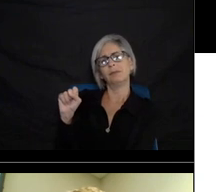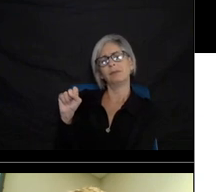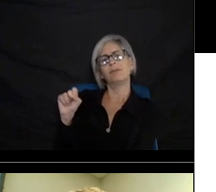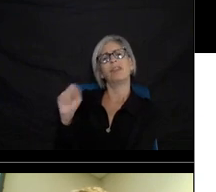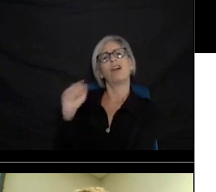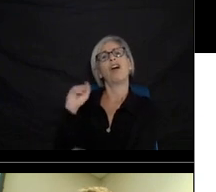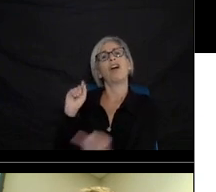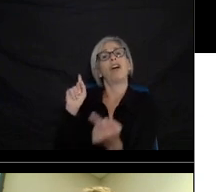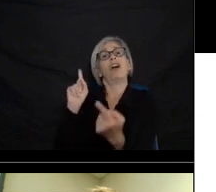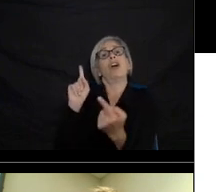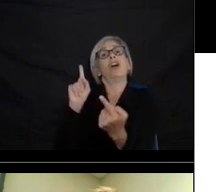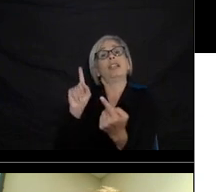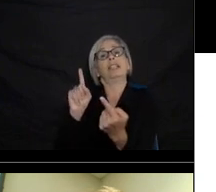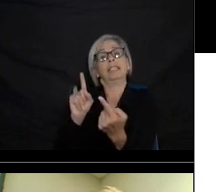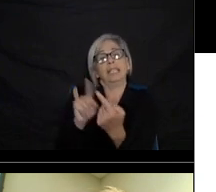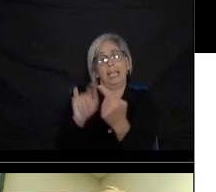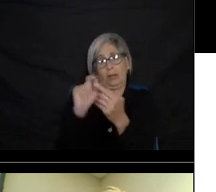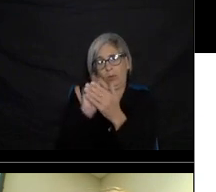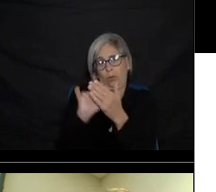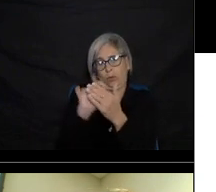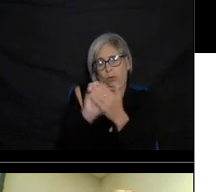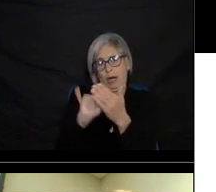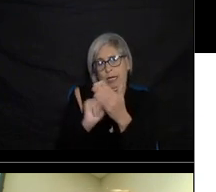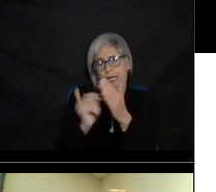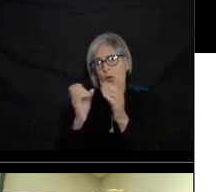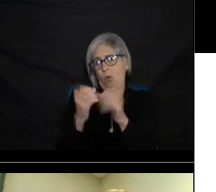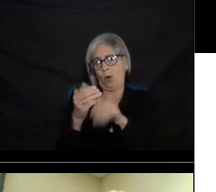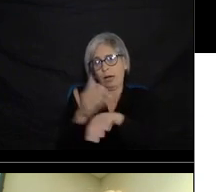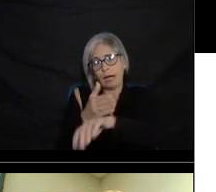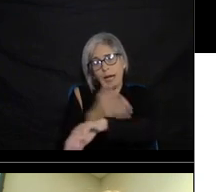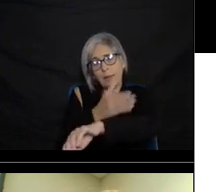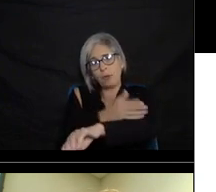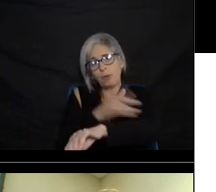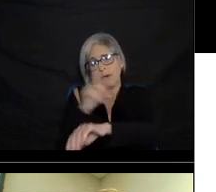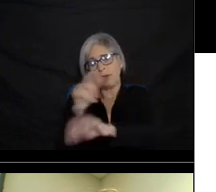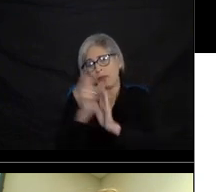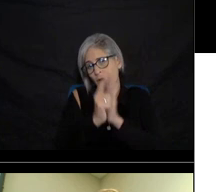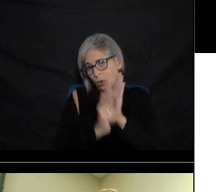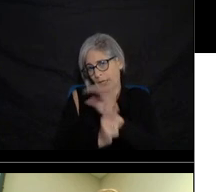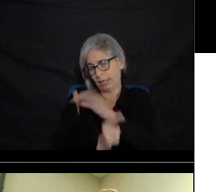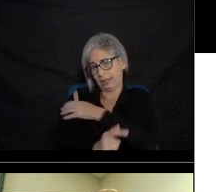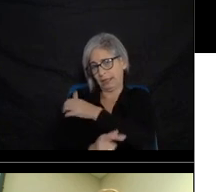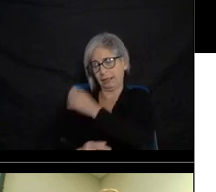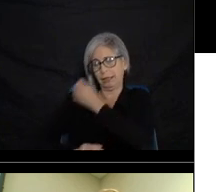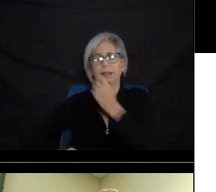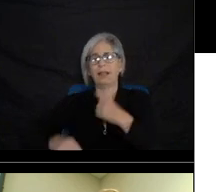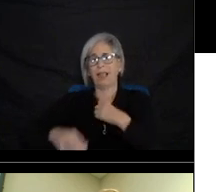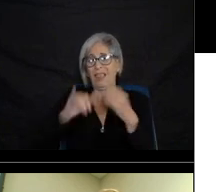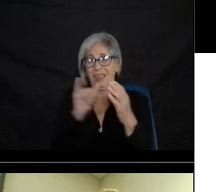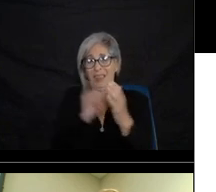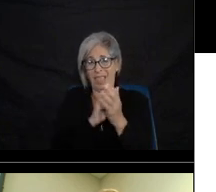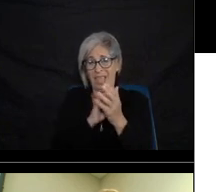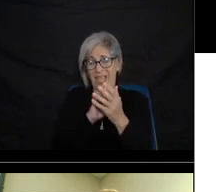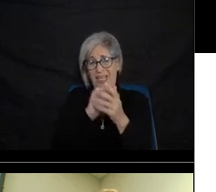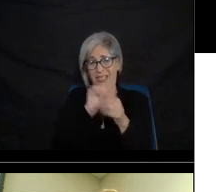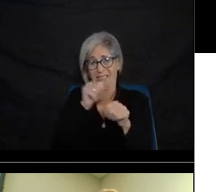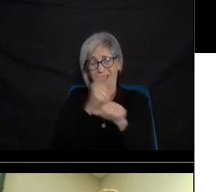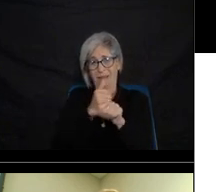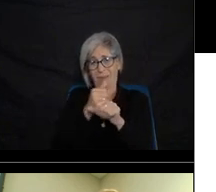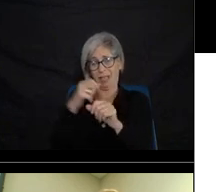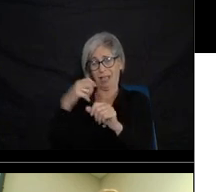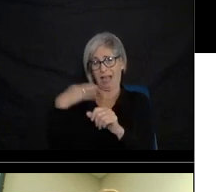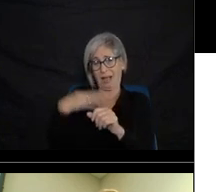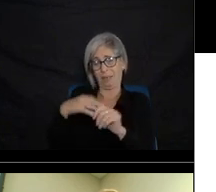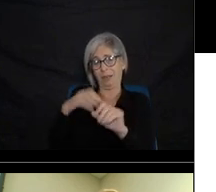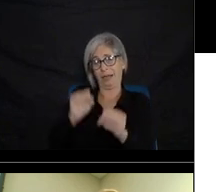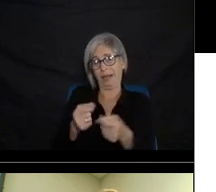of rewriting or improving the ordinance, does that put us in a place where applicants could potentially